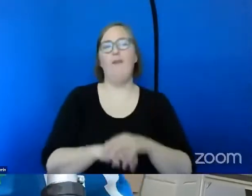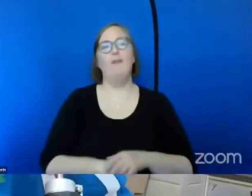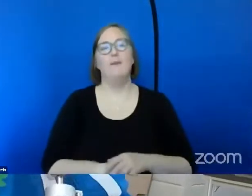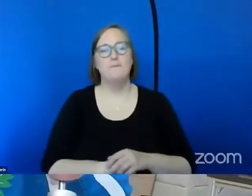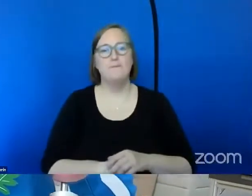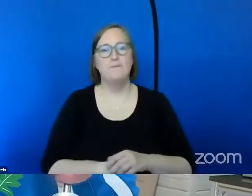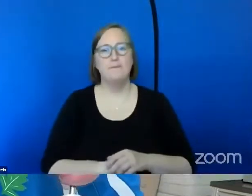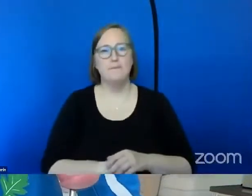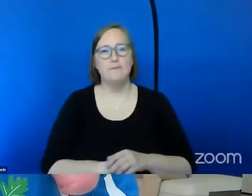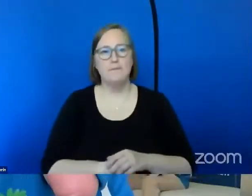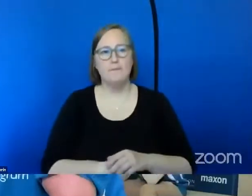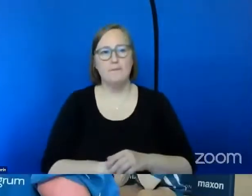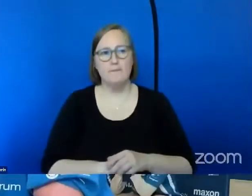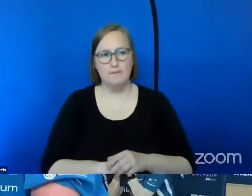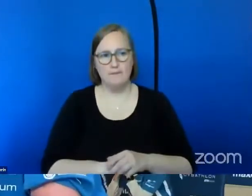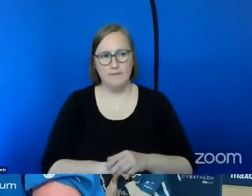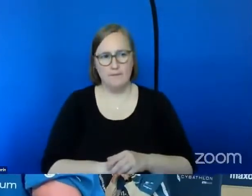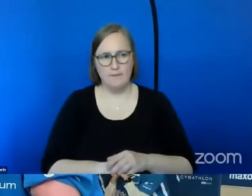first.